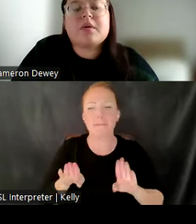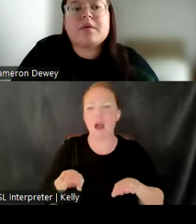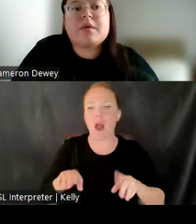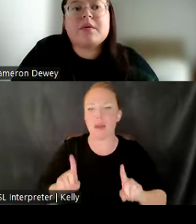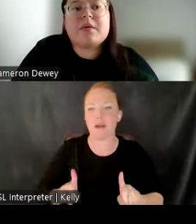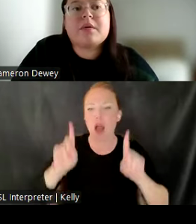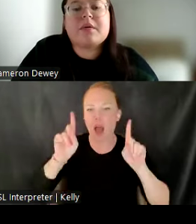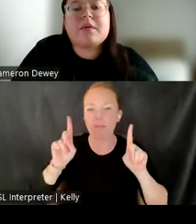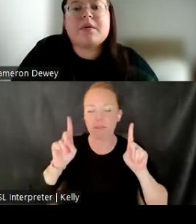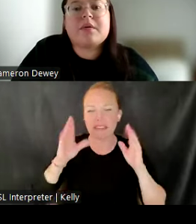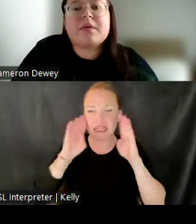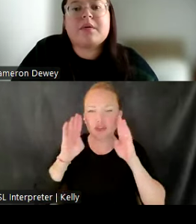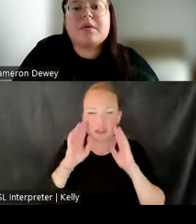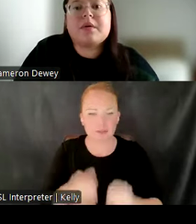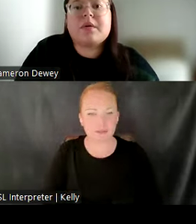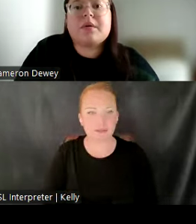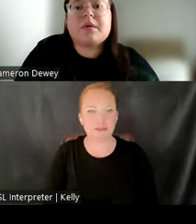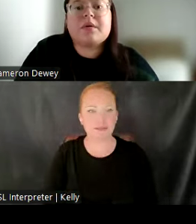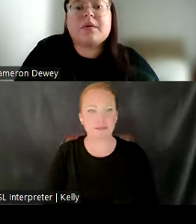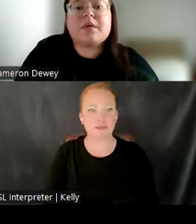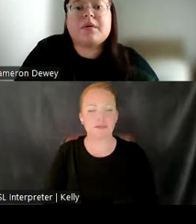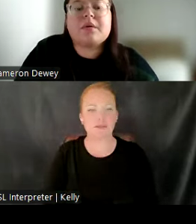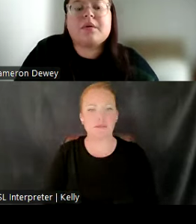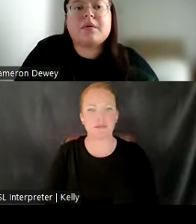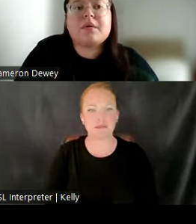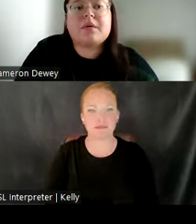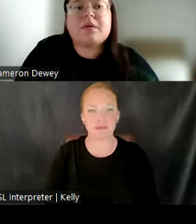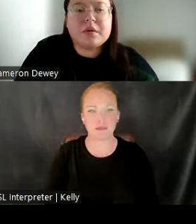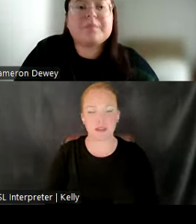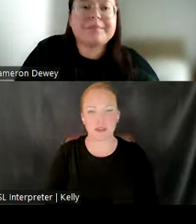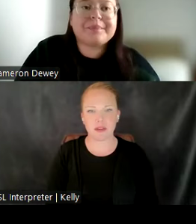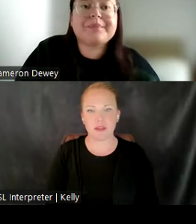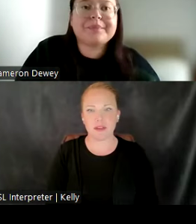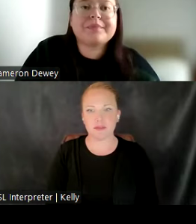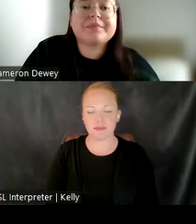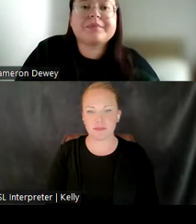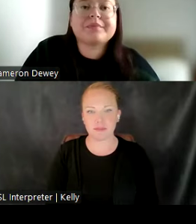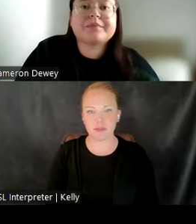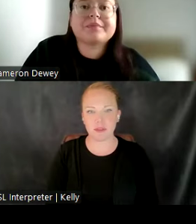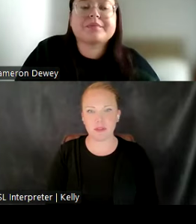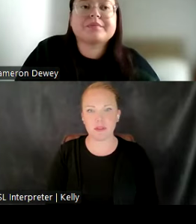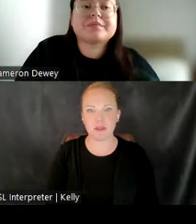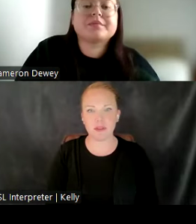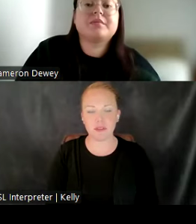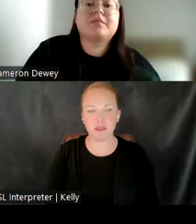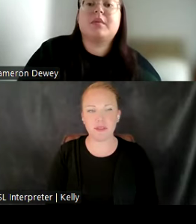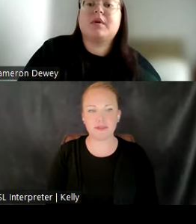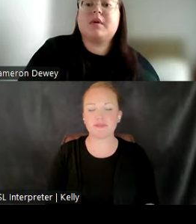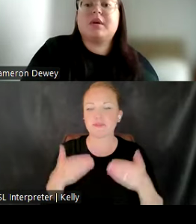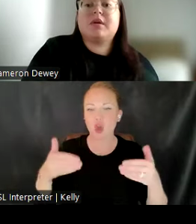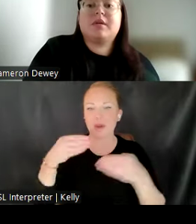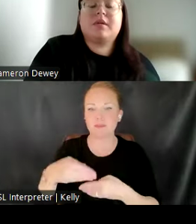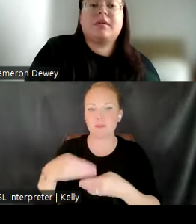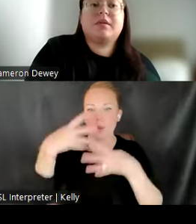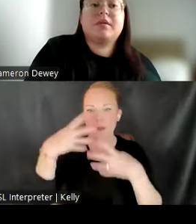a little bit more. So Cameron, if you would like to move to or I think Alyssa, if you can put on the whiteboard.